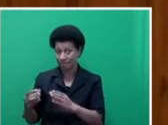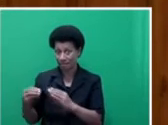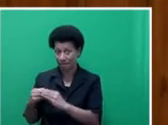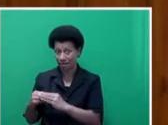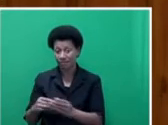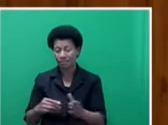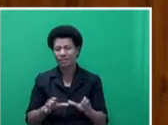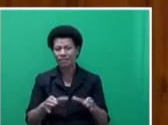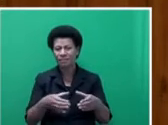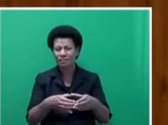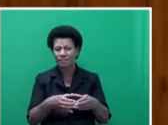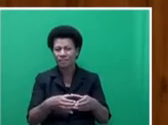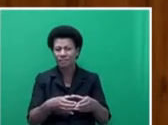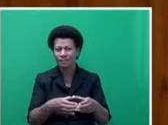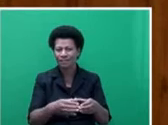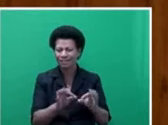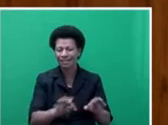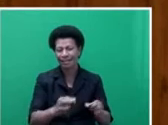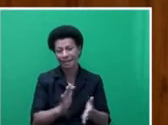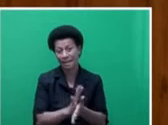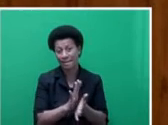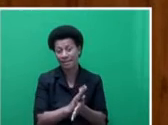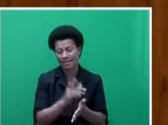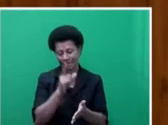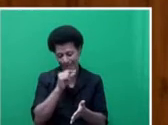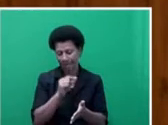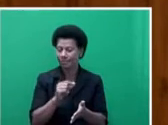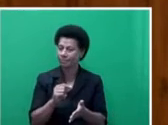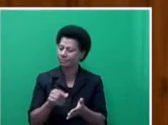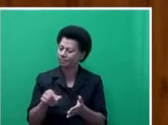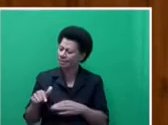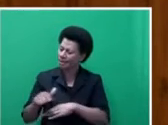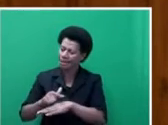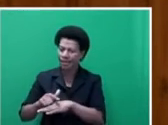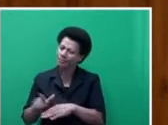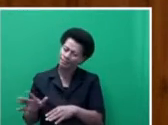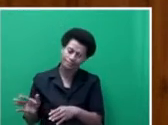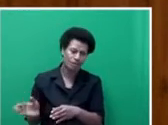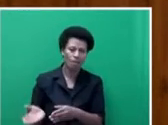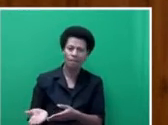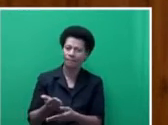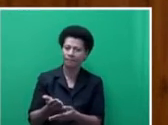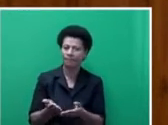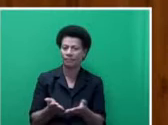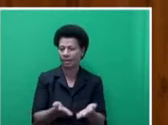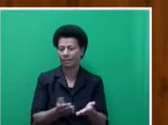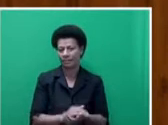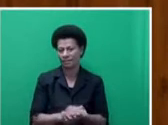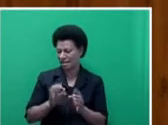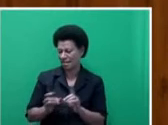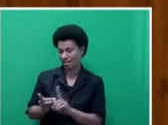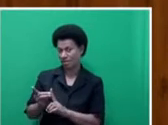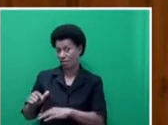happy, landowners are not happy, they can always get that land back if there is no development on that particular land. Also, what